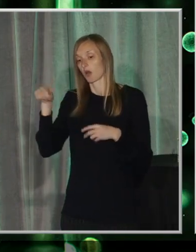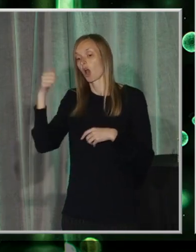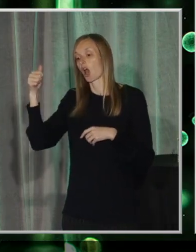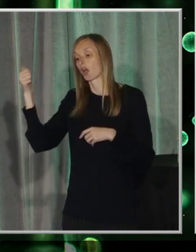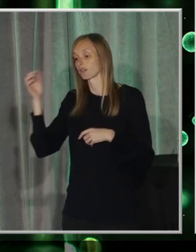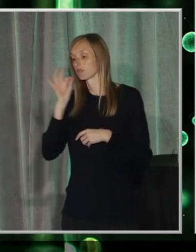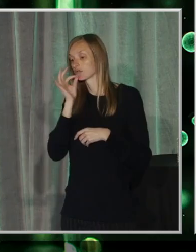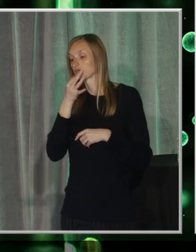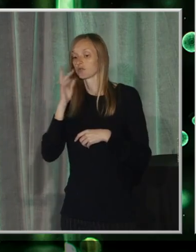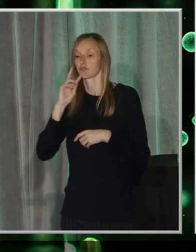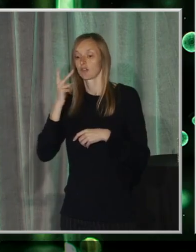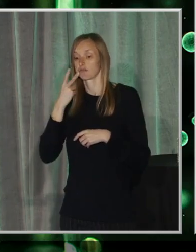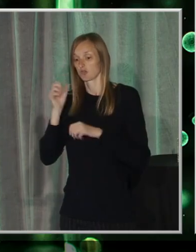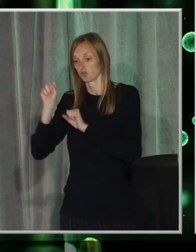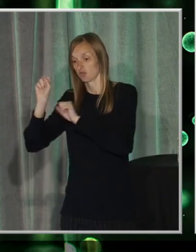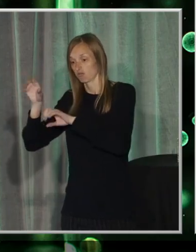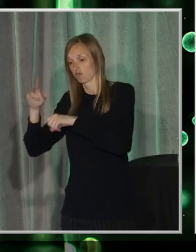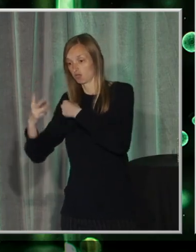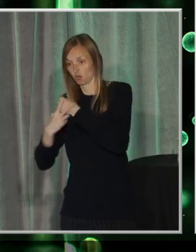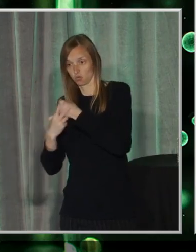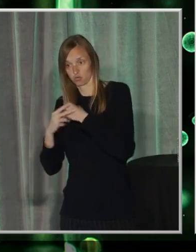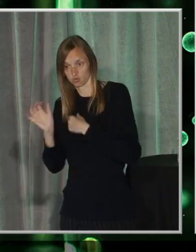produce also being stored?